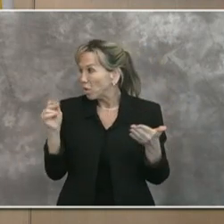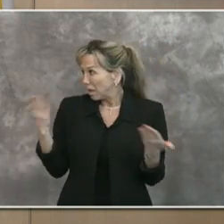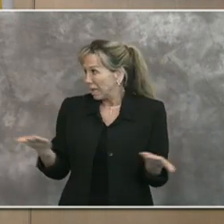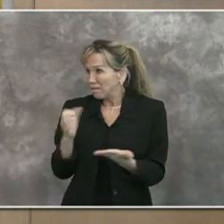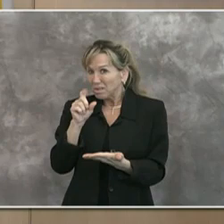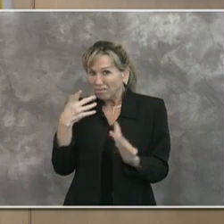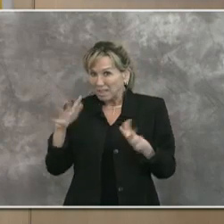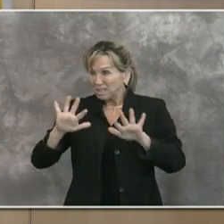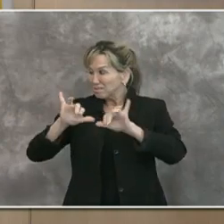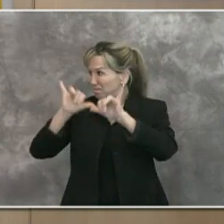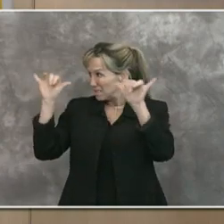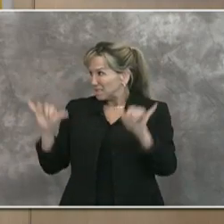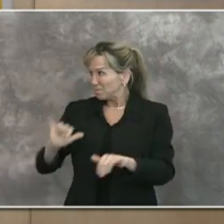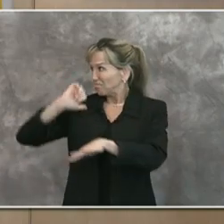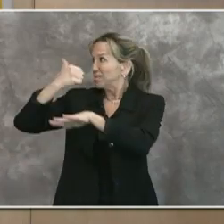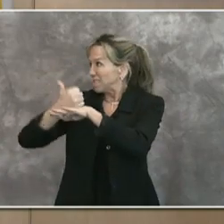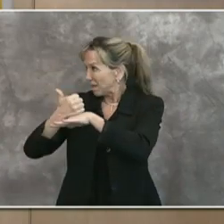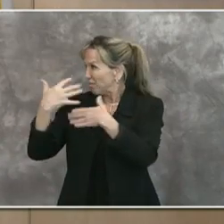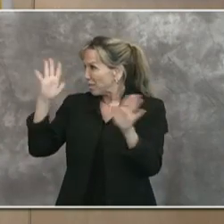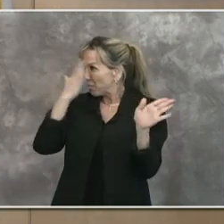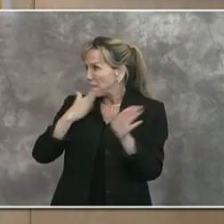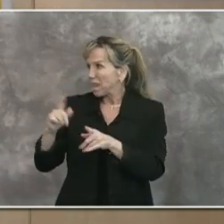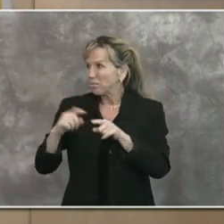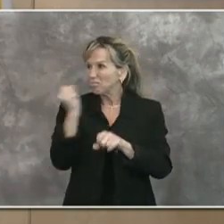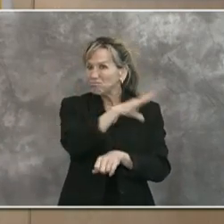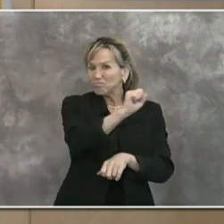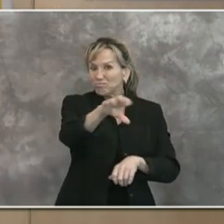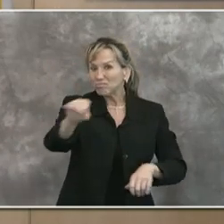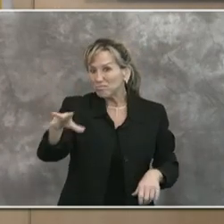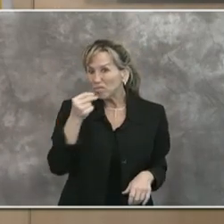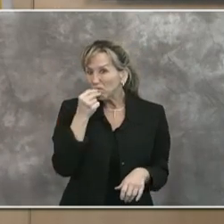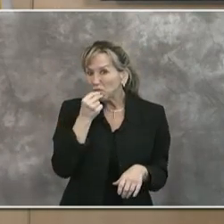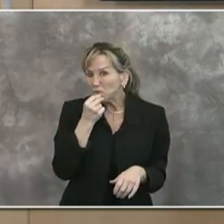Okay, Supervisor Fletcher will respond.